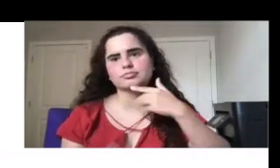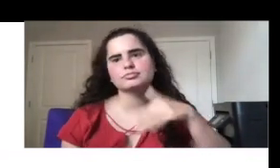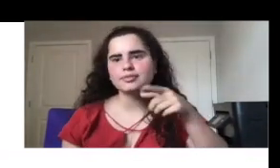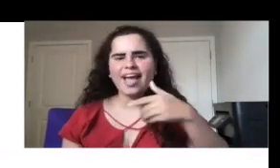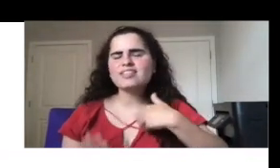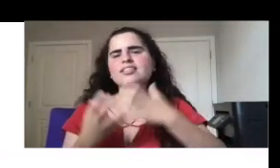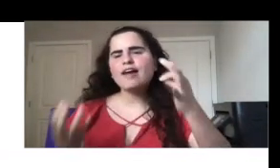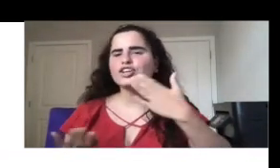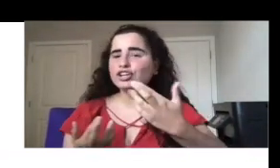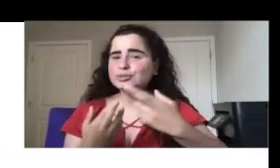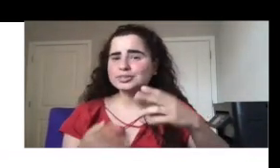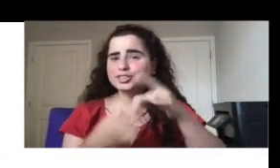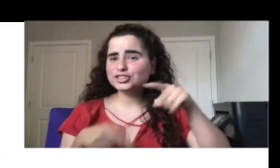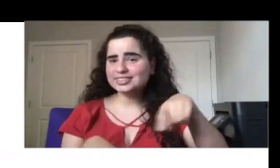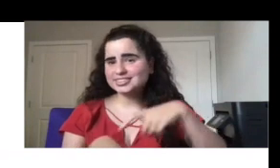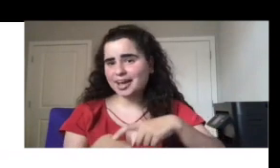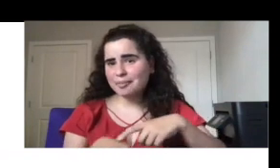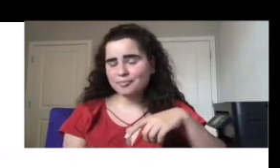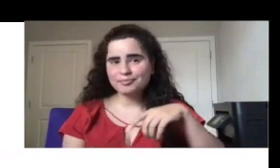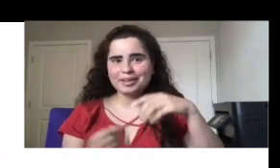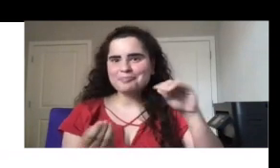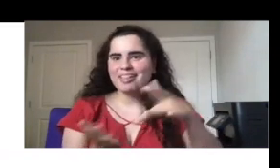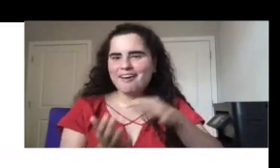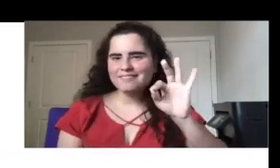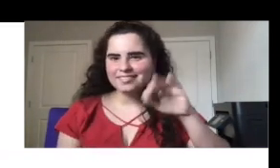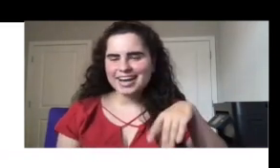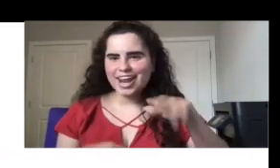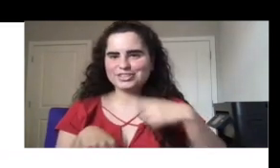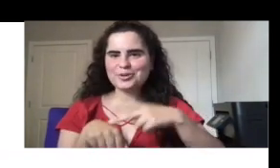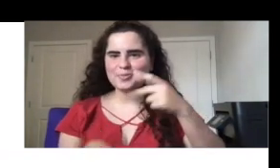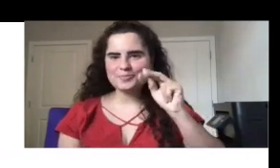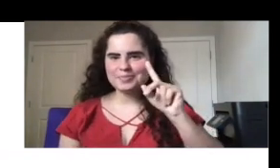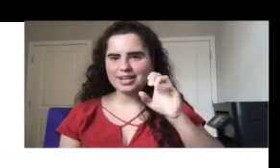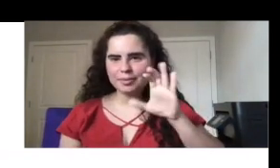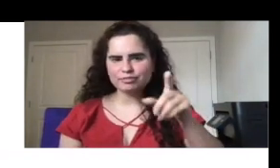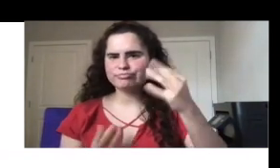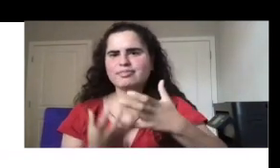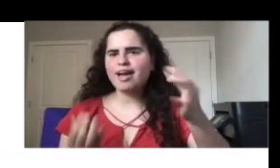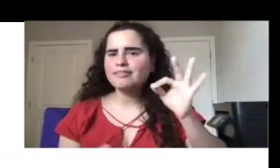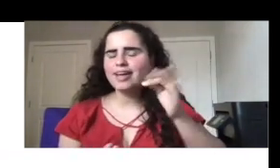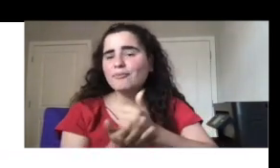The first two resources are by the National Deaf Center on Postsecondary Outcomes.